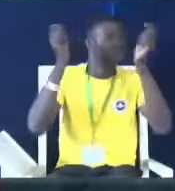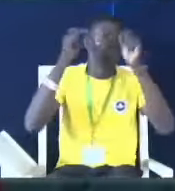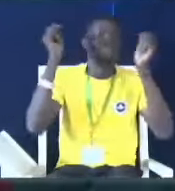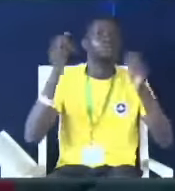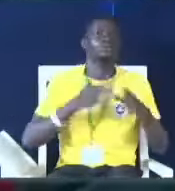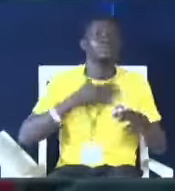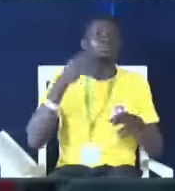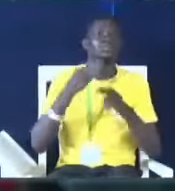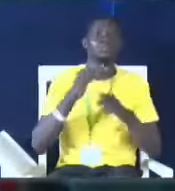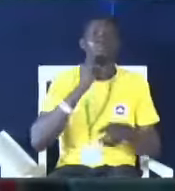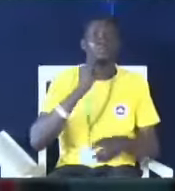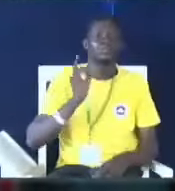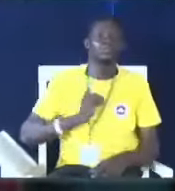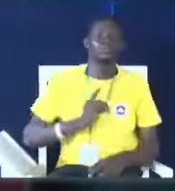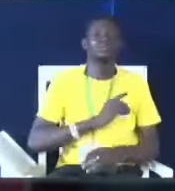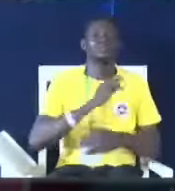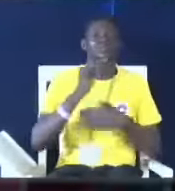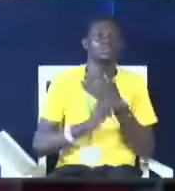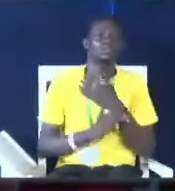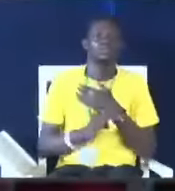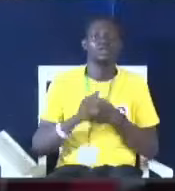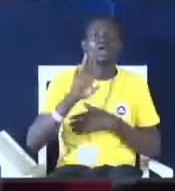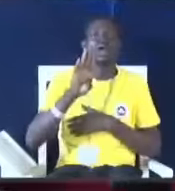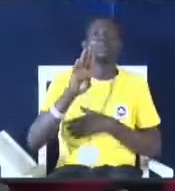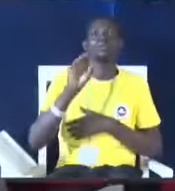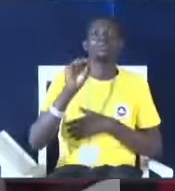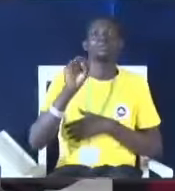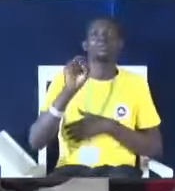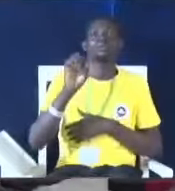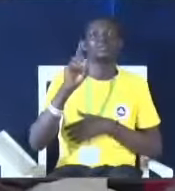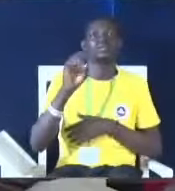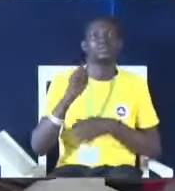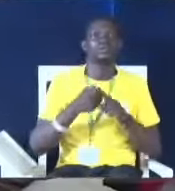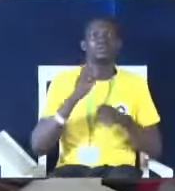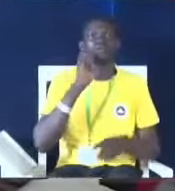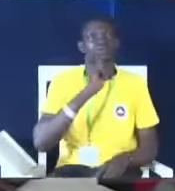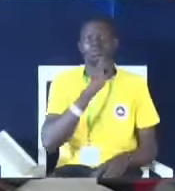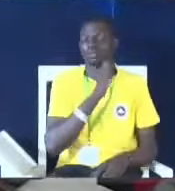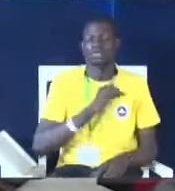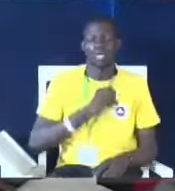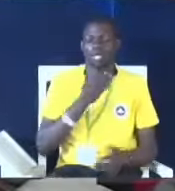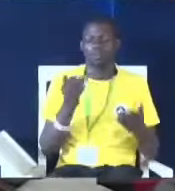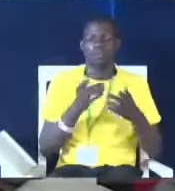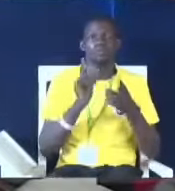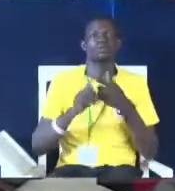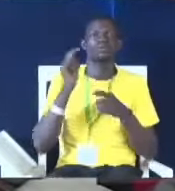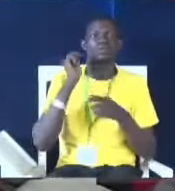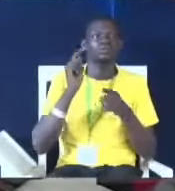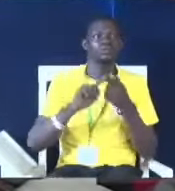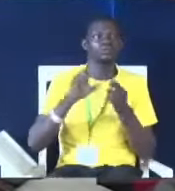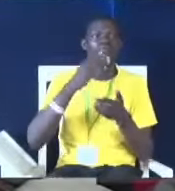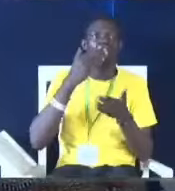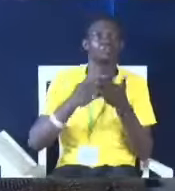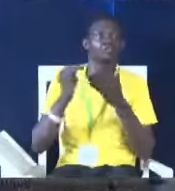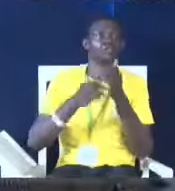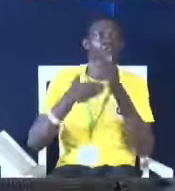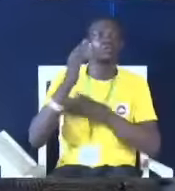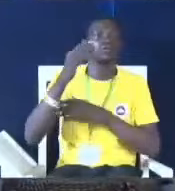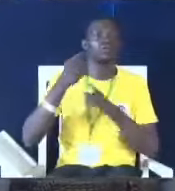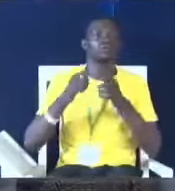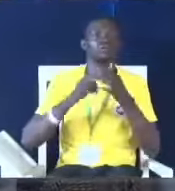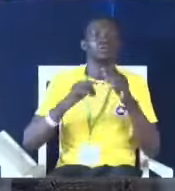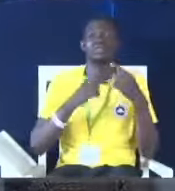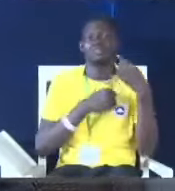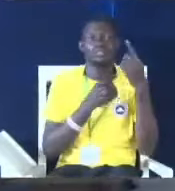My name is Dignes Adeusi Bosede from Ekiti. I'm here to testify to the goodness of the Lord for what He has done in my life.